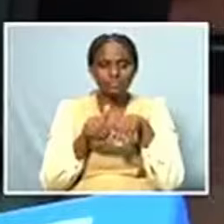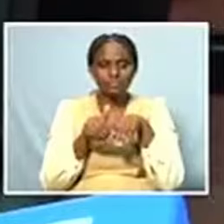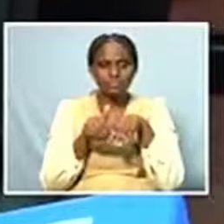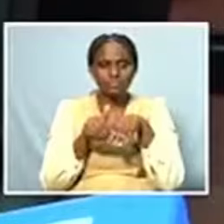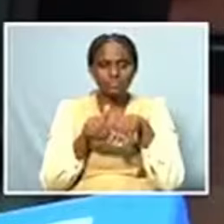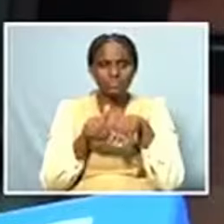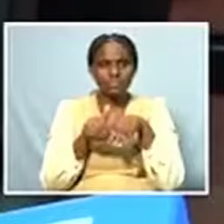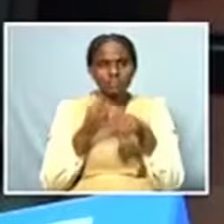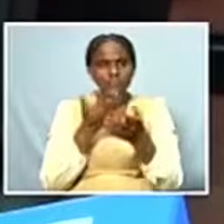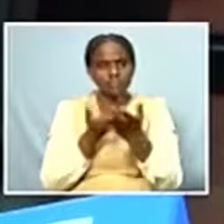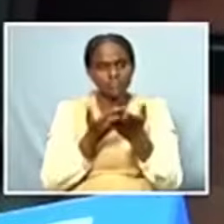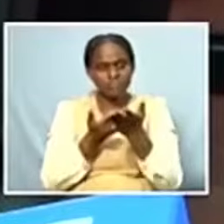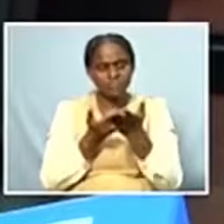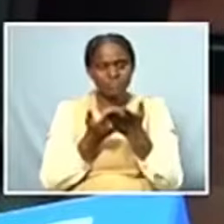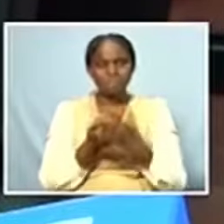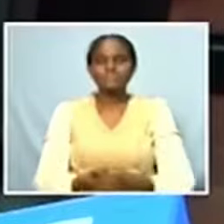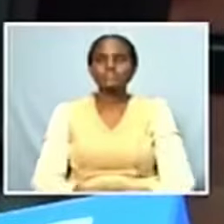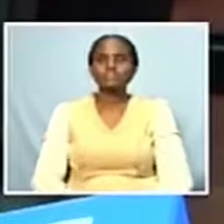the statement.